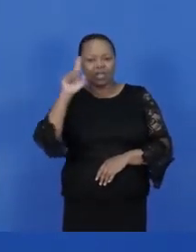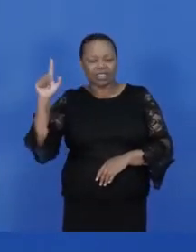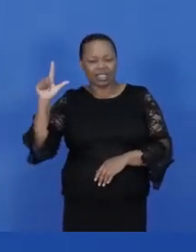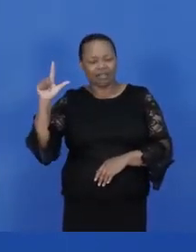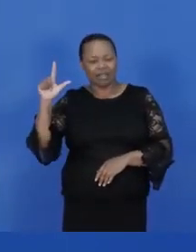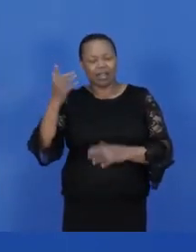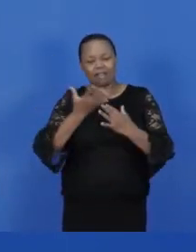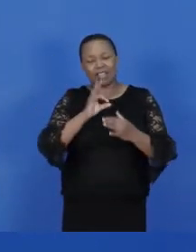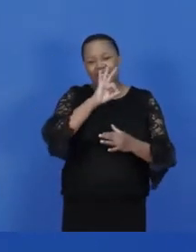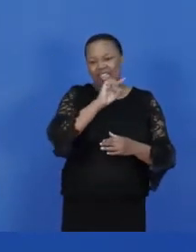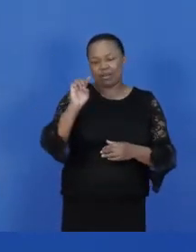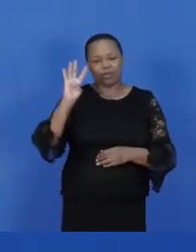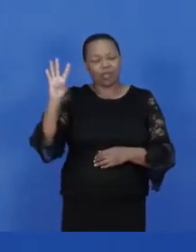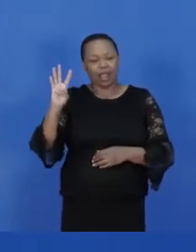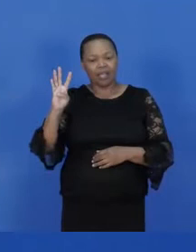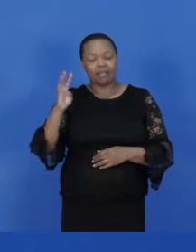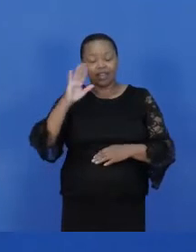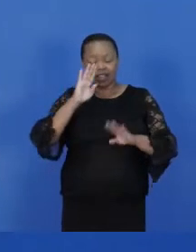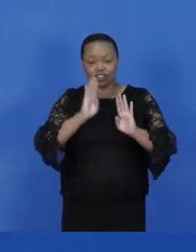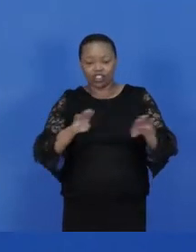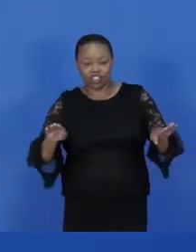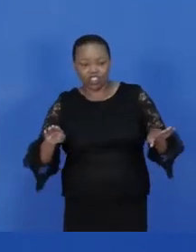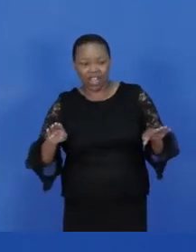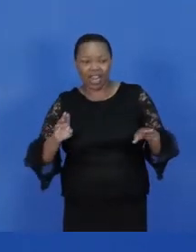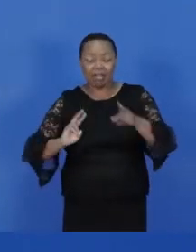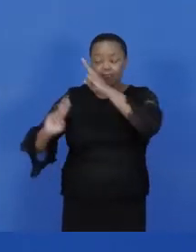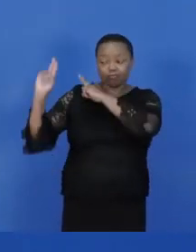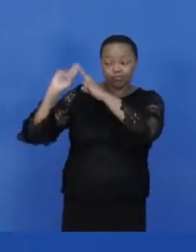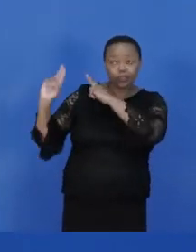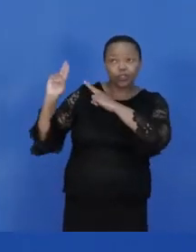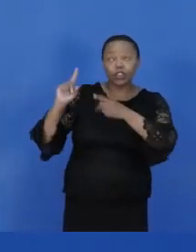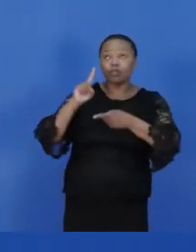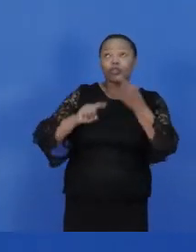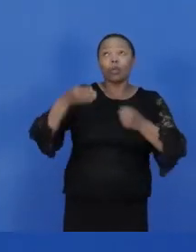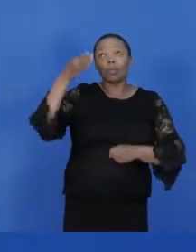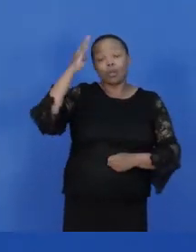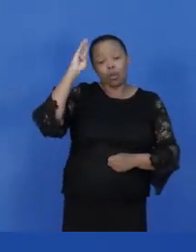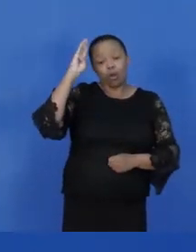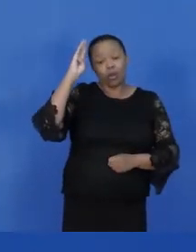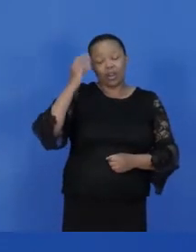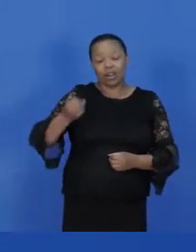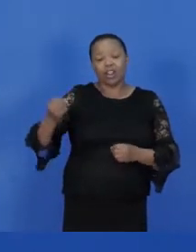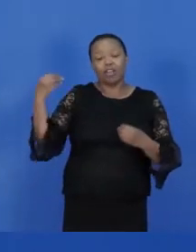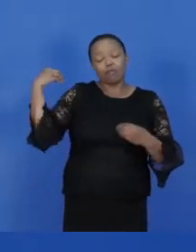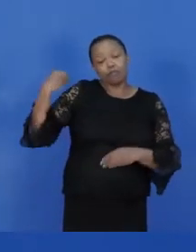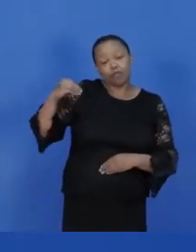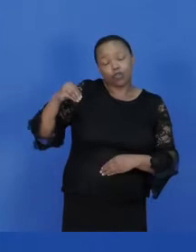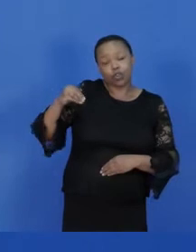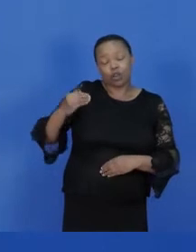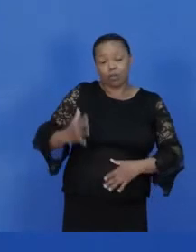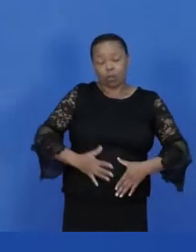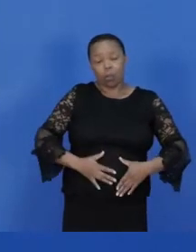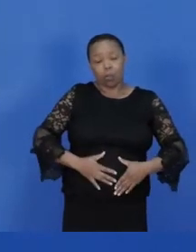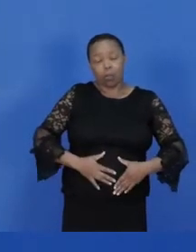5. The Bible says, "Behold, the children are a heritage from the Lord. The fruit of the womb is a reward. Like arrows in the hand